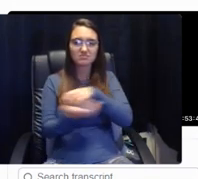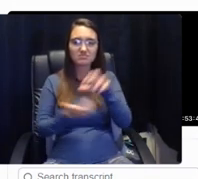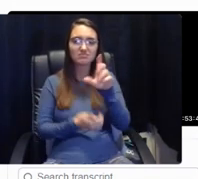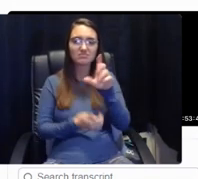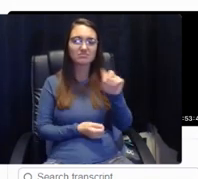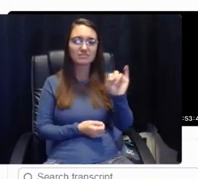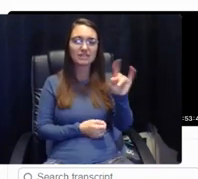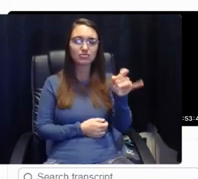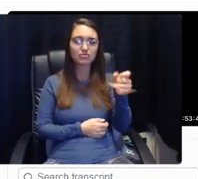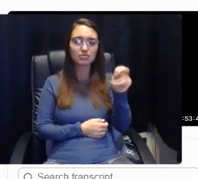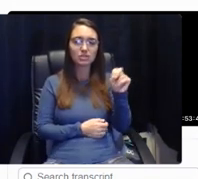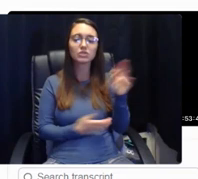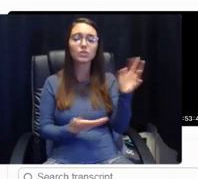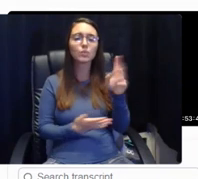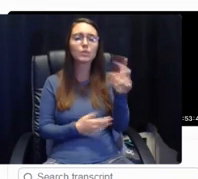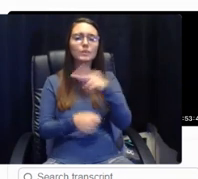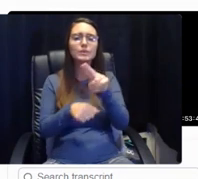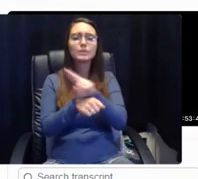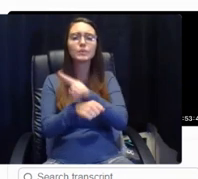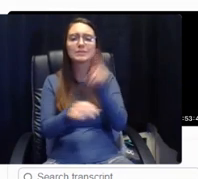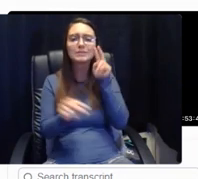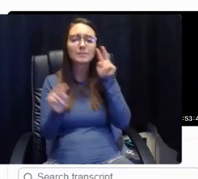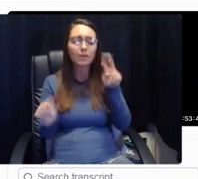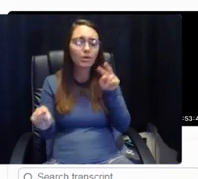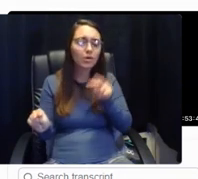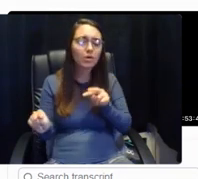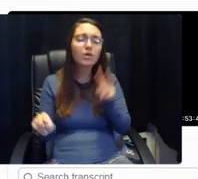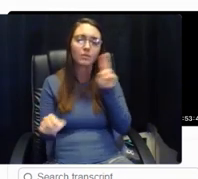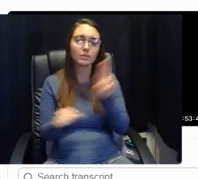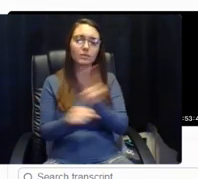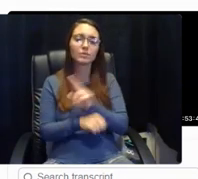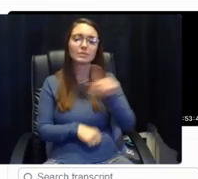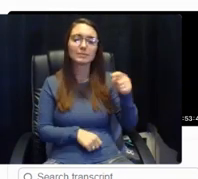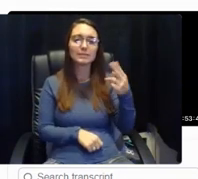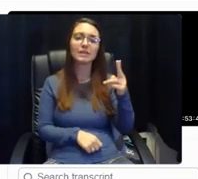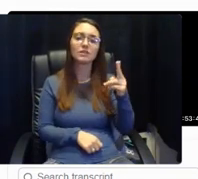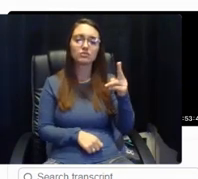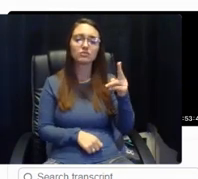what you use to monitor them, you use a pH electrode, right?